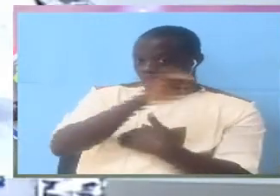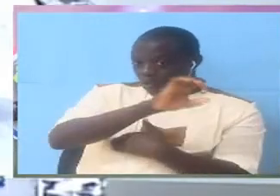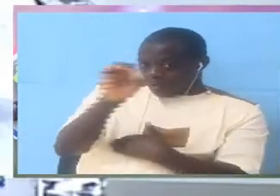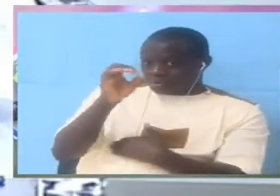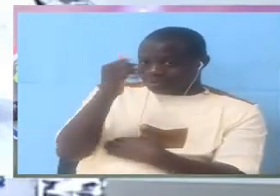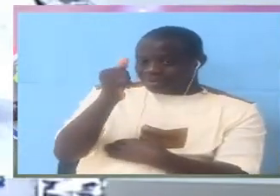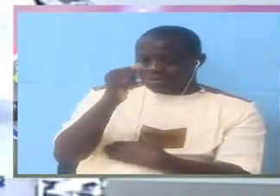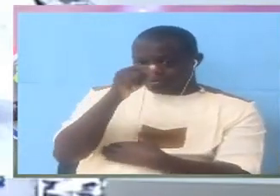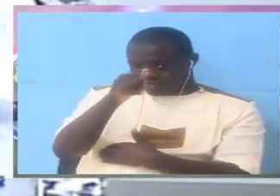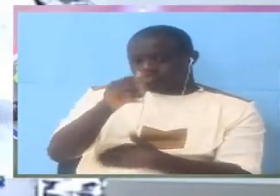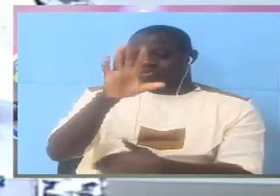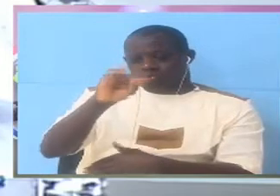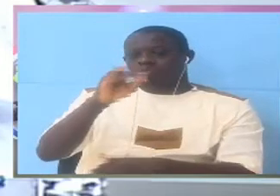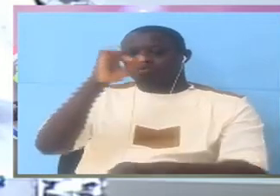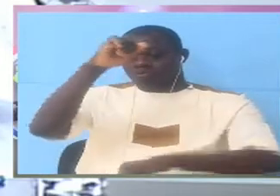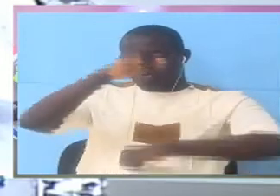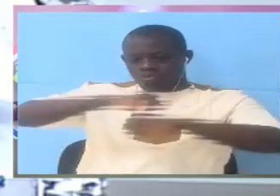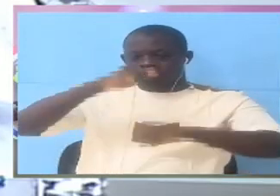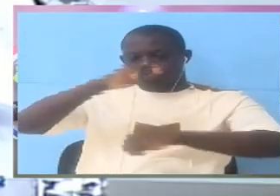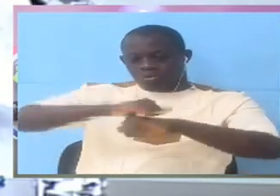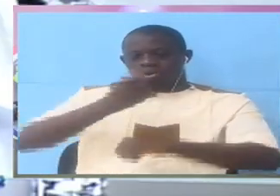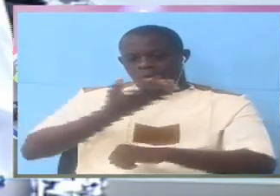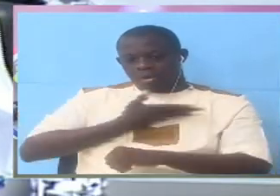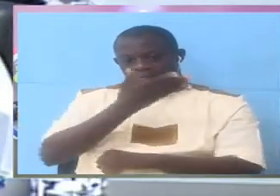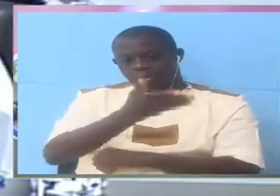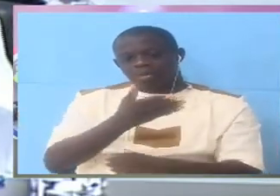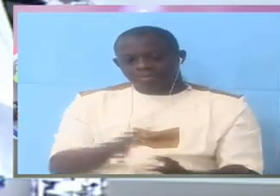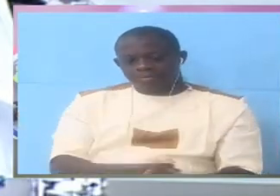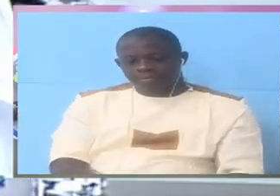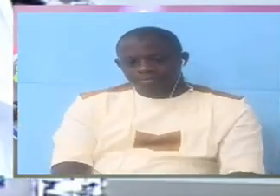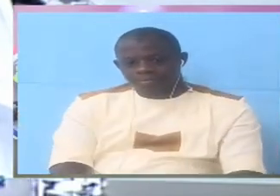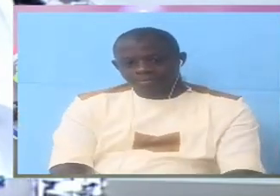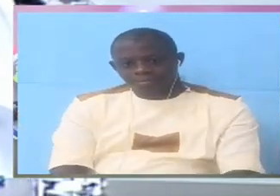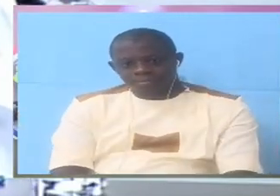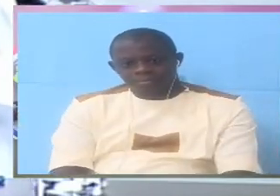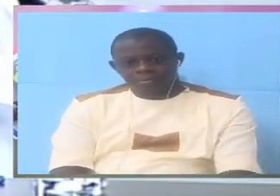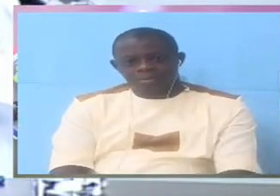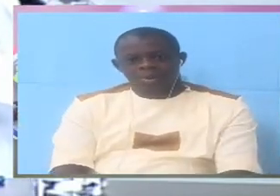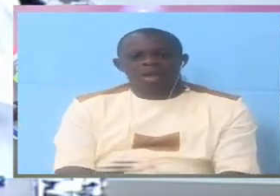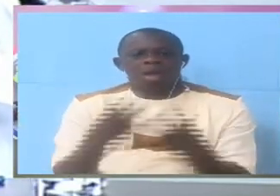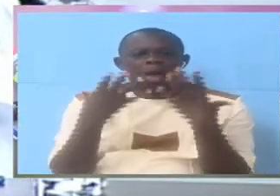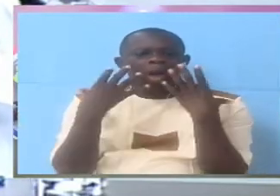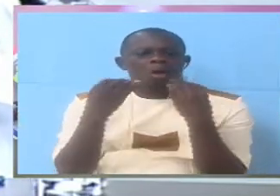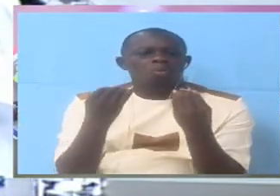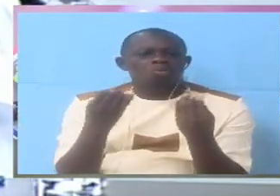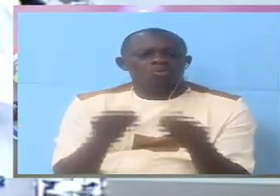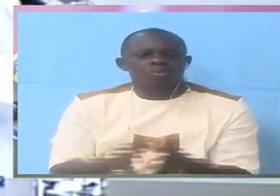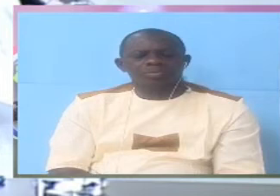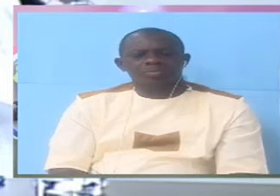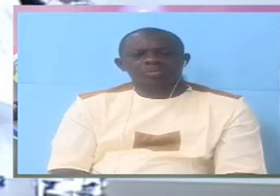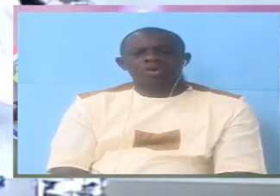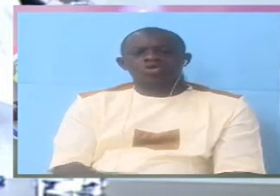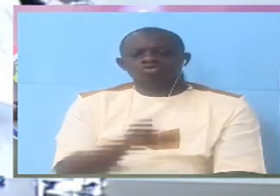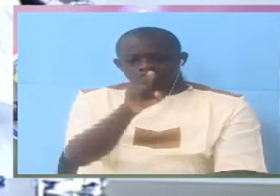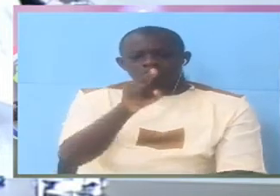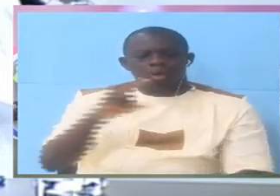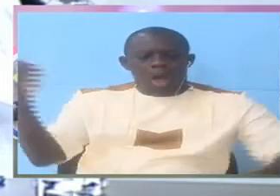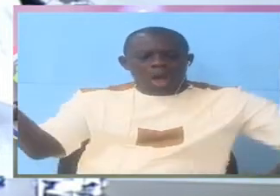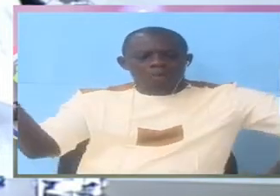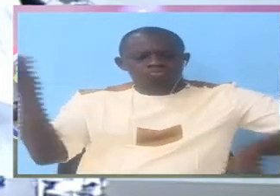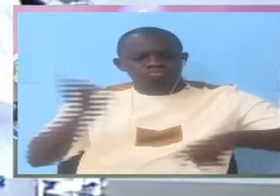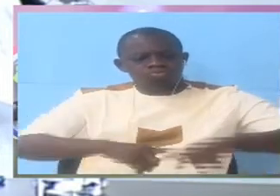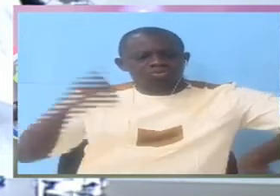But kabri yemurun in 2006 wo sangoni ye tajinte yakale. How? Nyadi. You beat, didn't